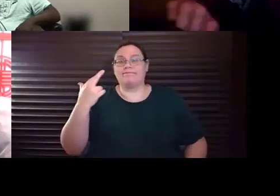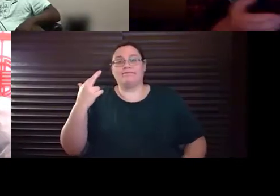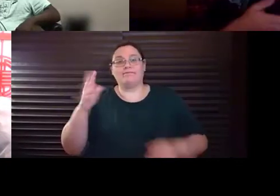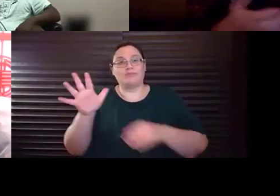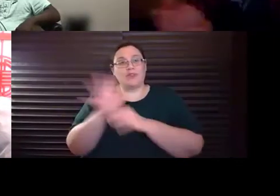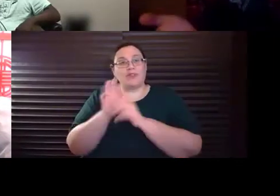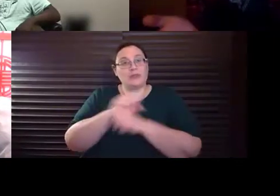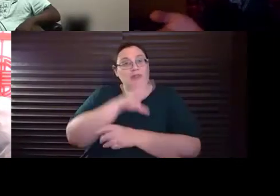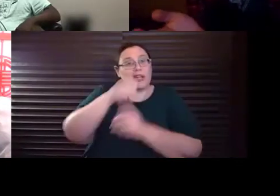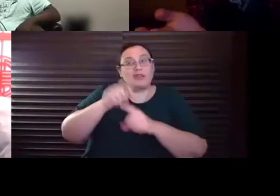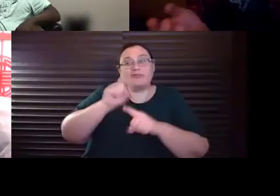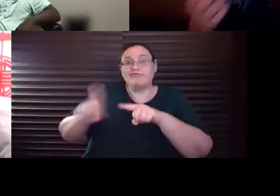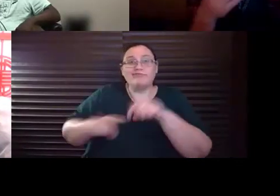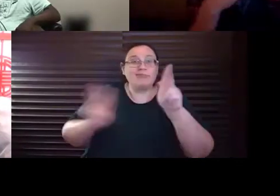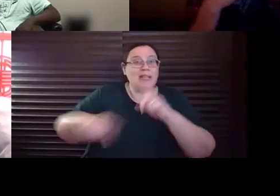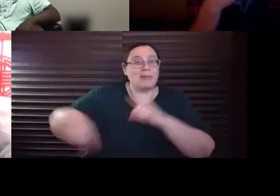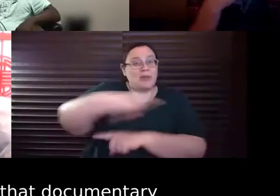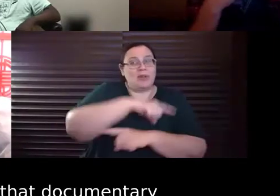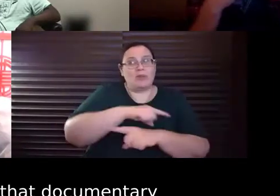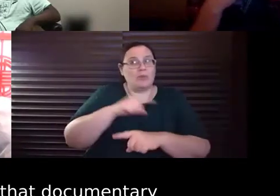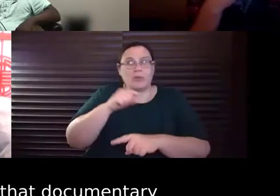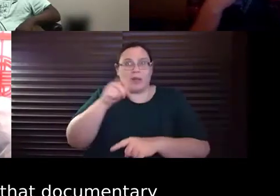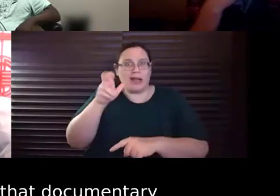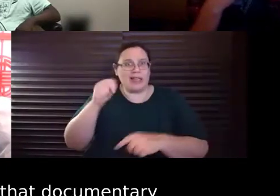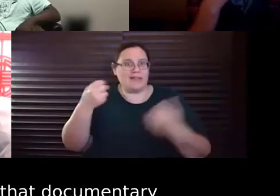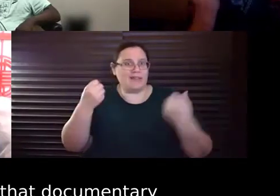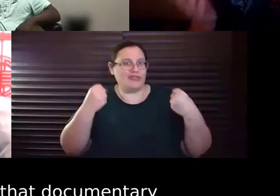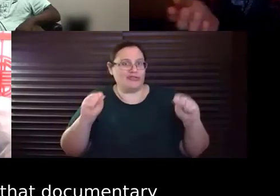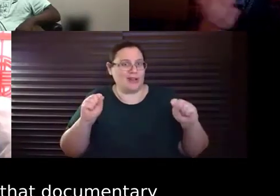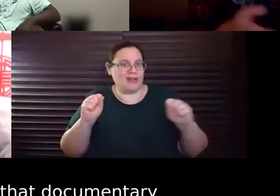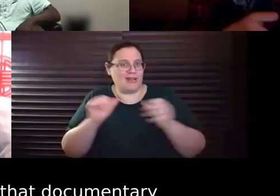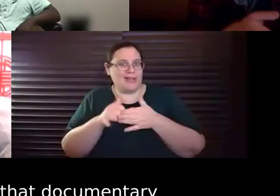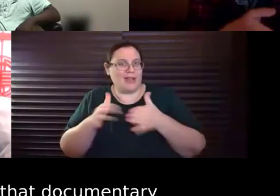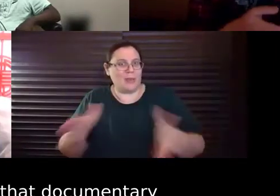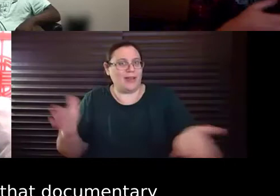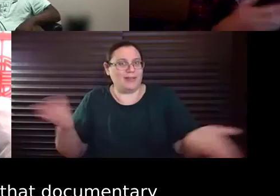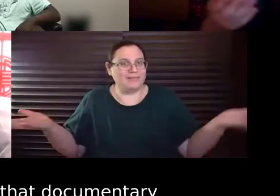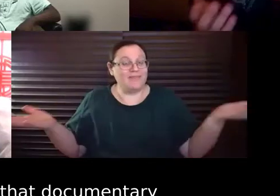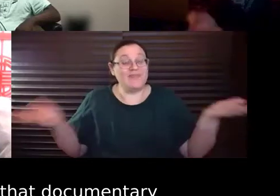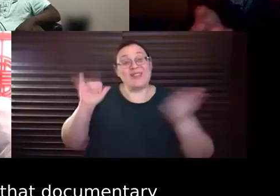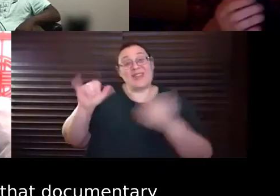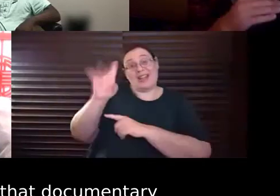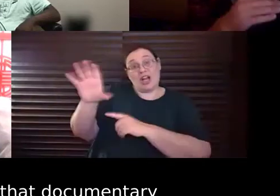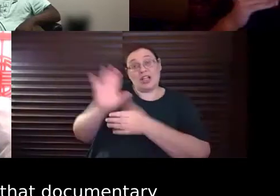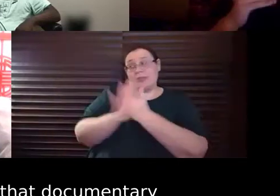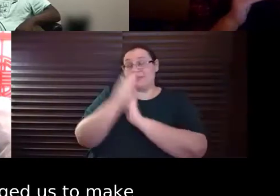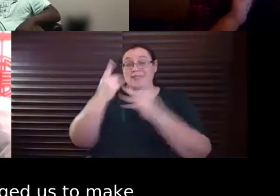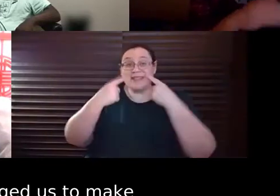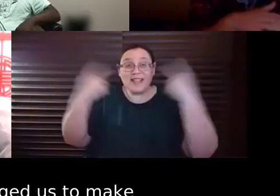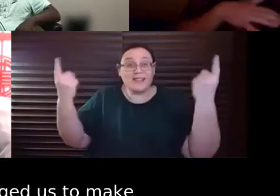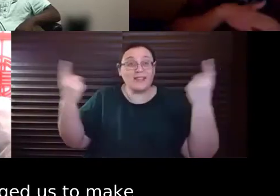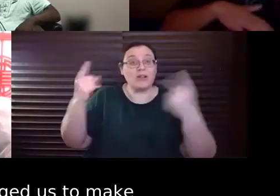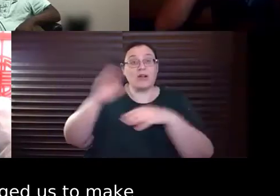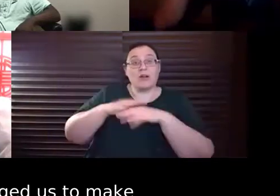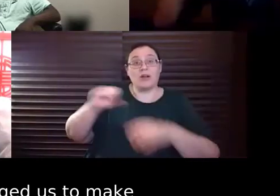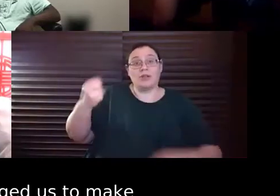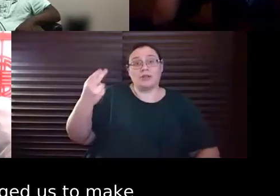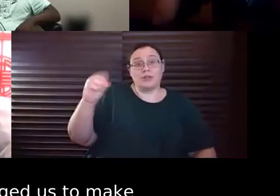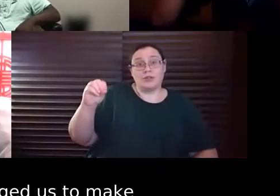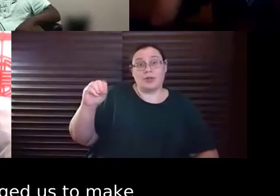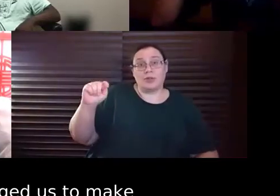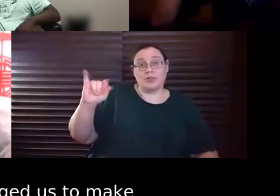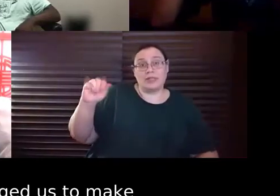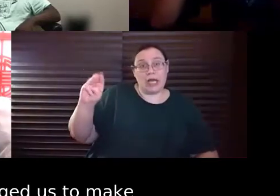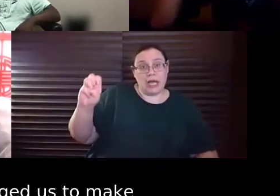being attempted in that way. The success of that documentary and getting on Showtime really leveraged